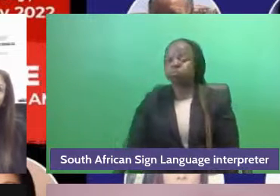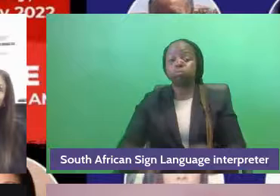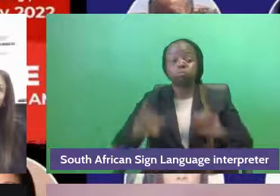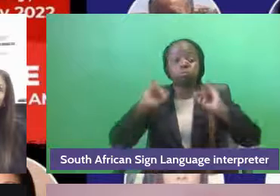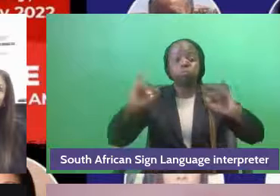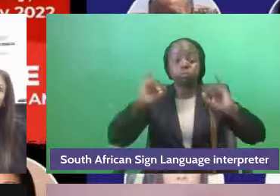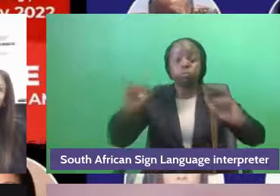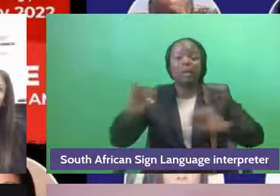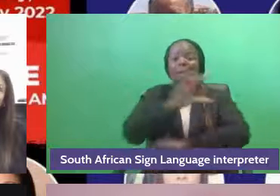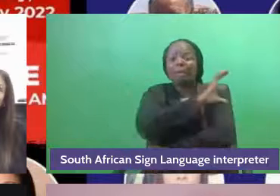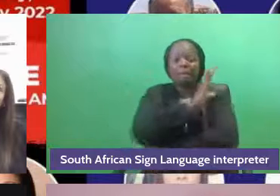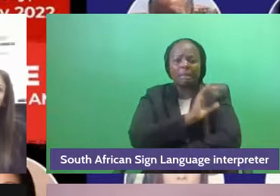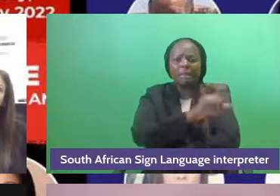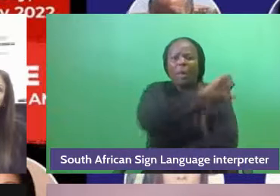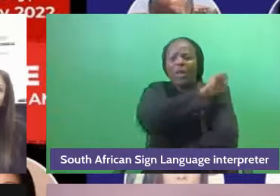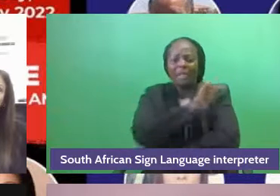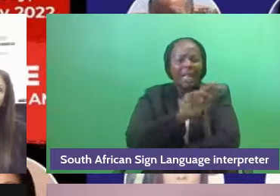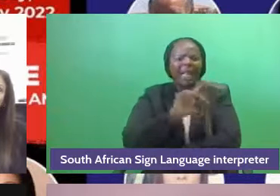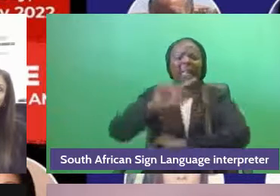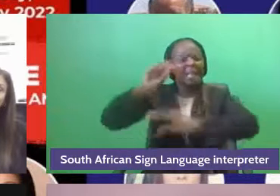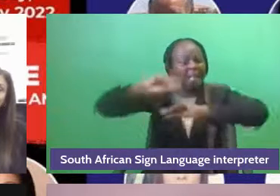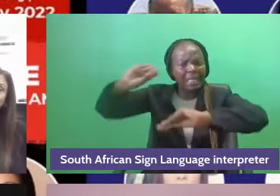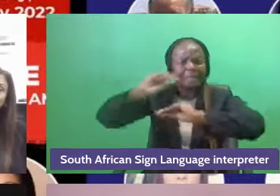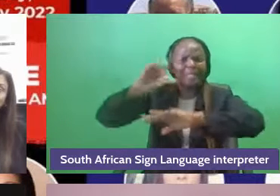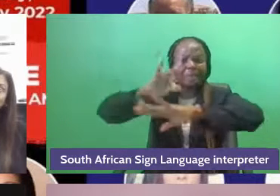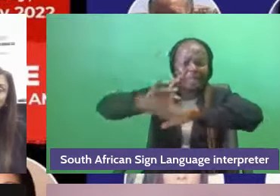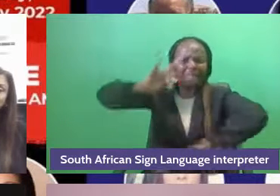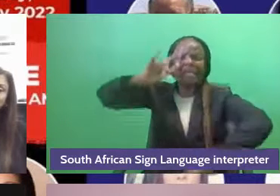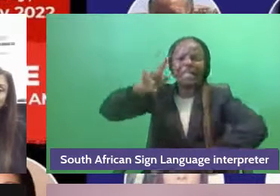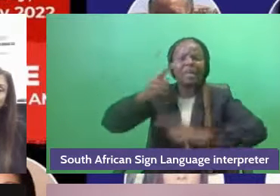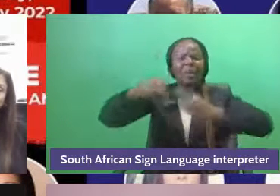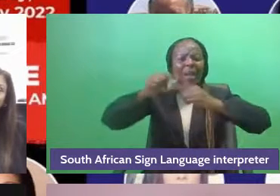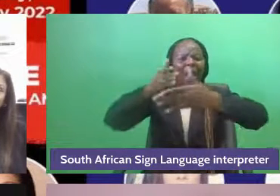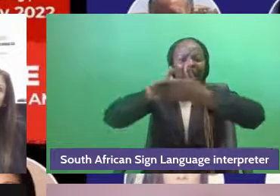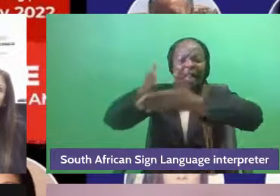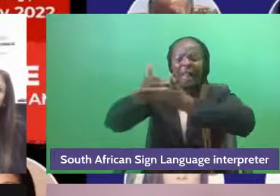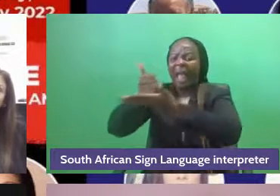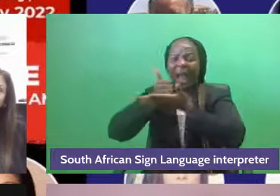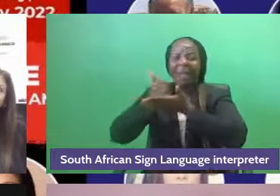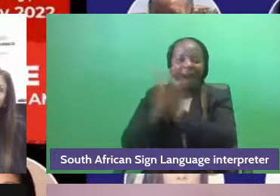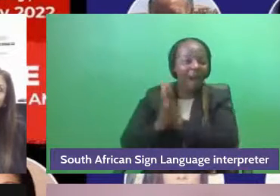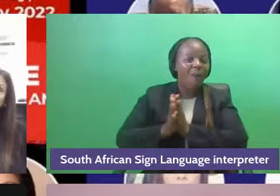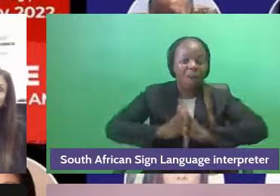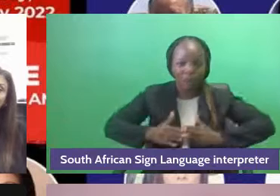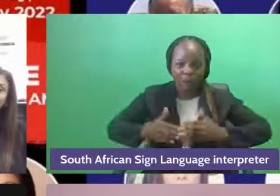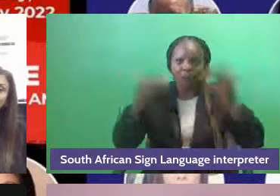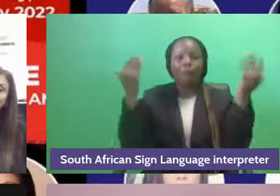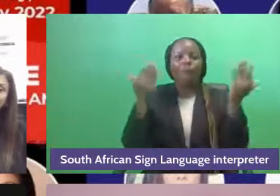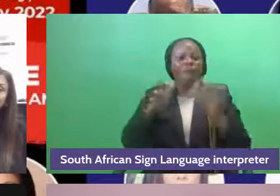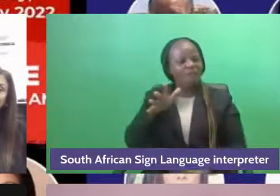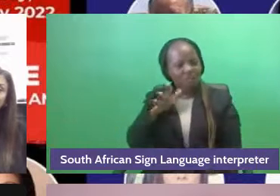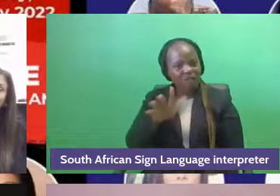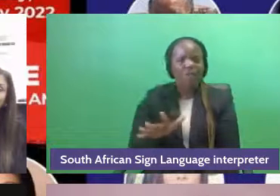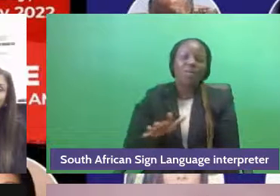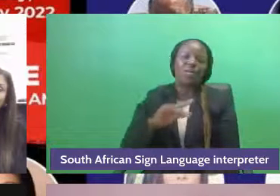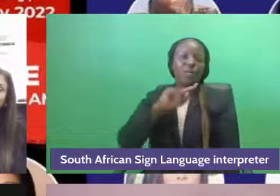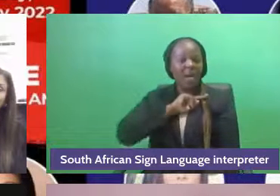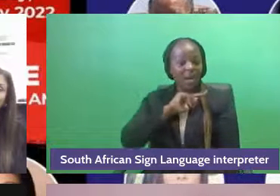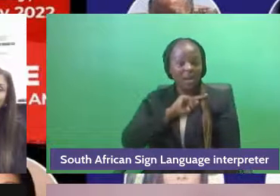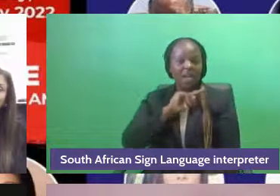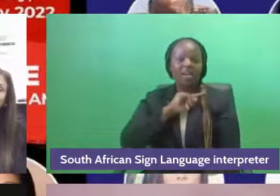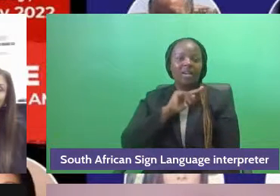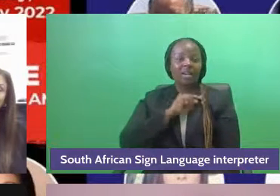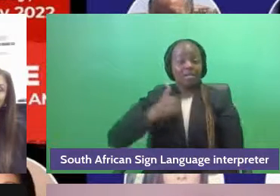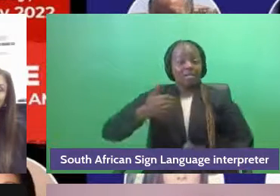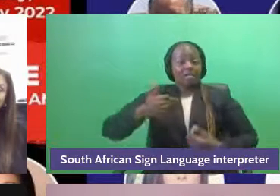think, sensitization, in terms of we are unable to get the assistance or the help that we need, because as a person living